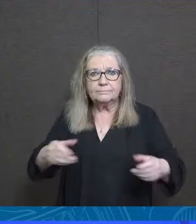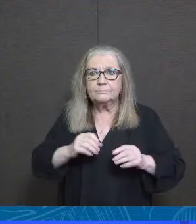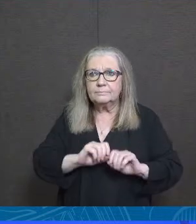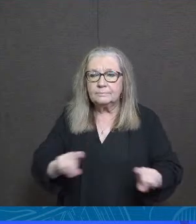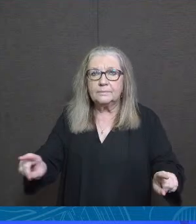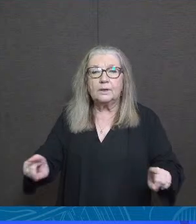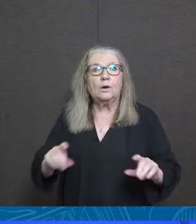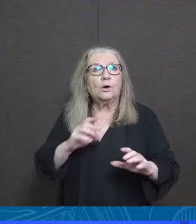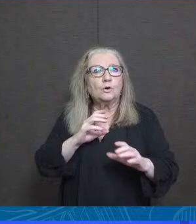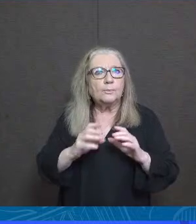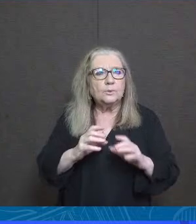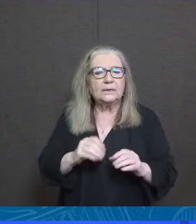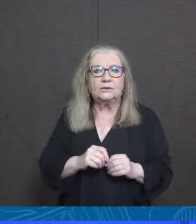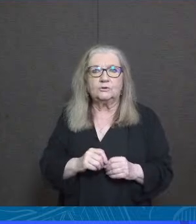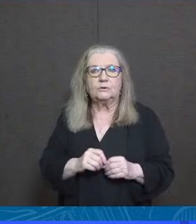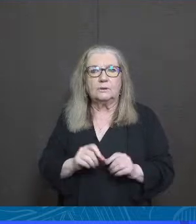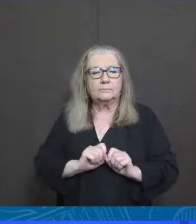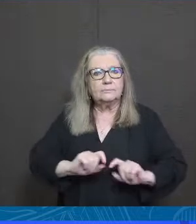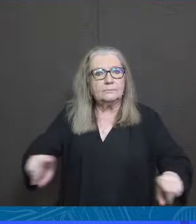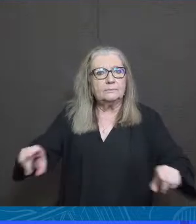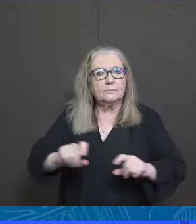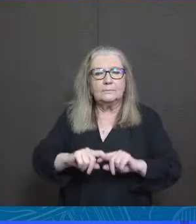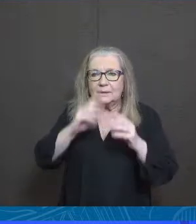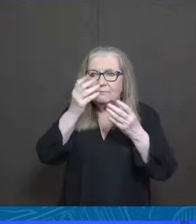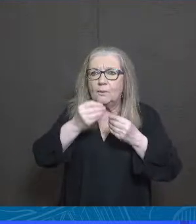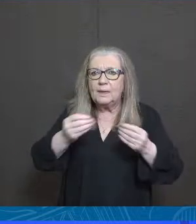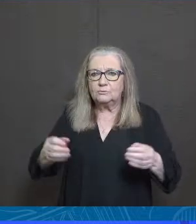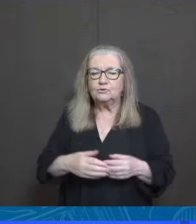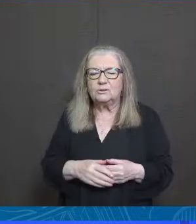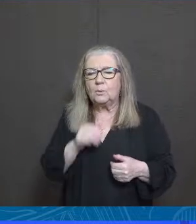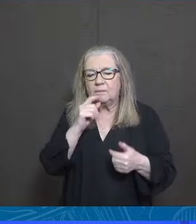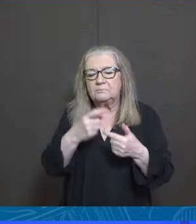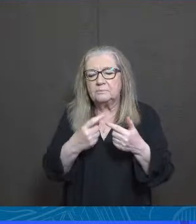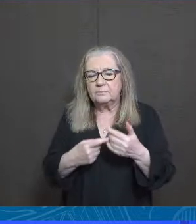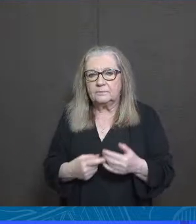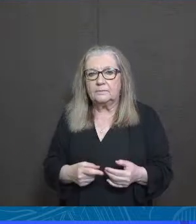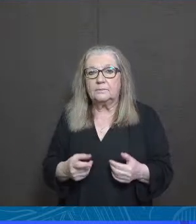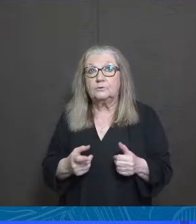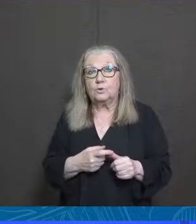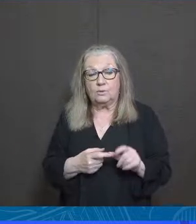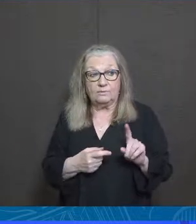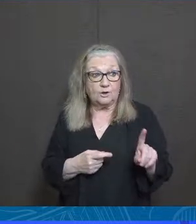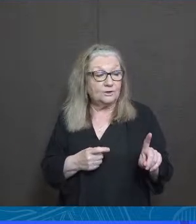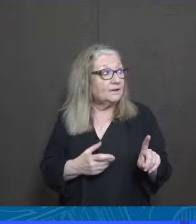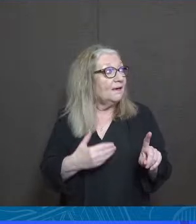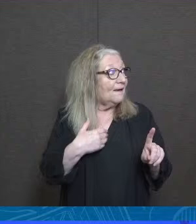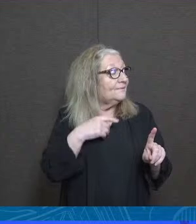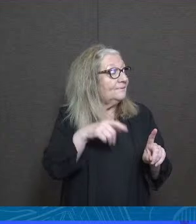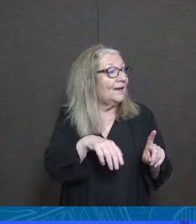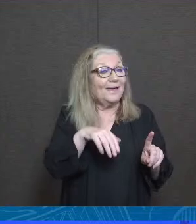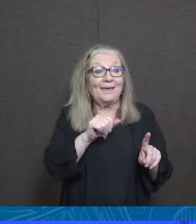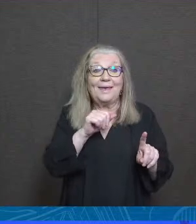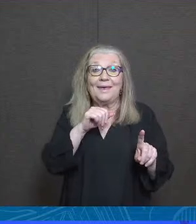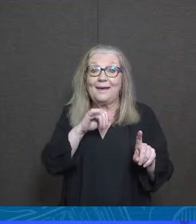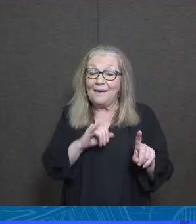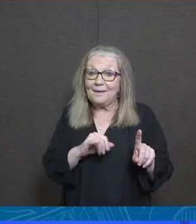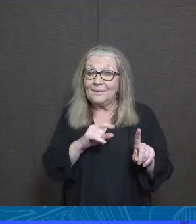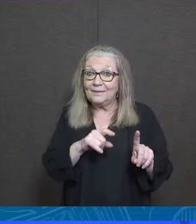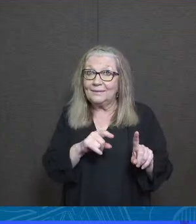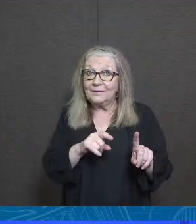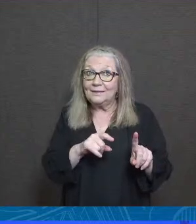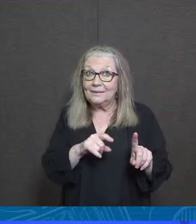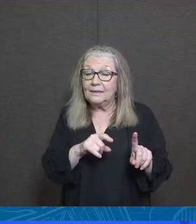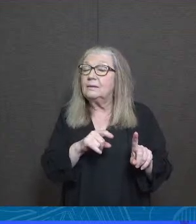We'll go through that one by one. First, AI for disaster risk knowledge. This